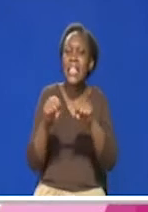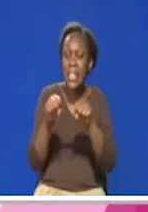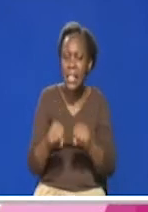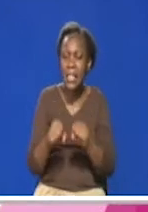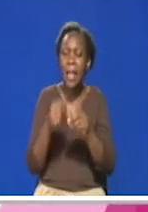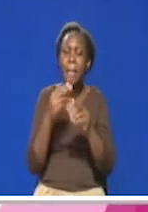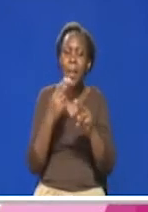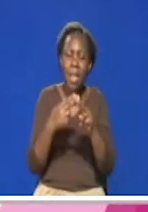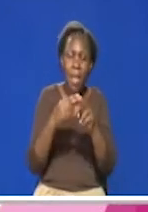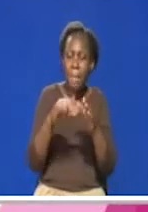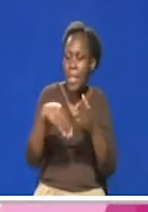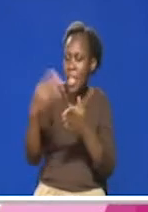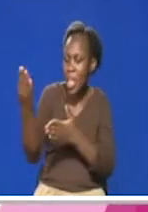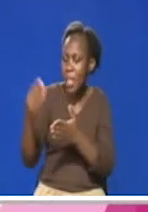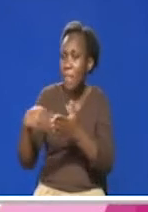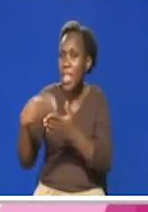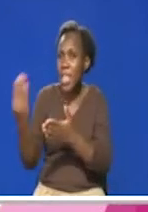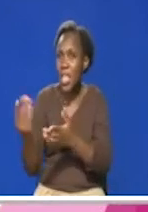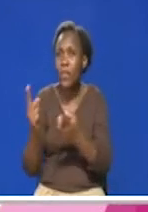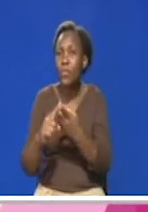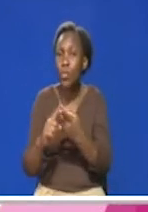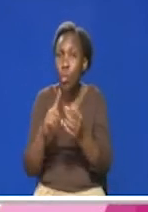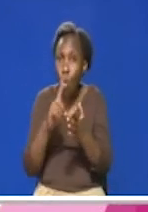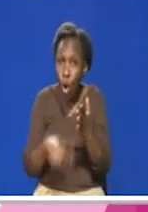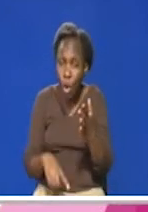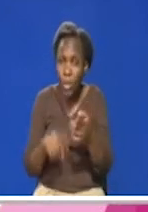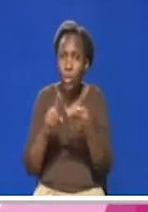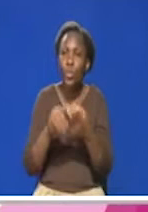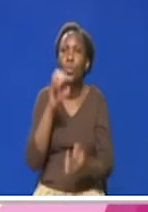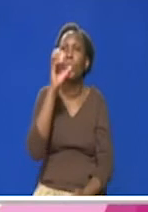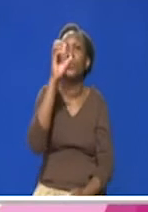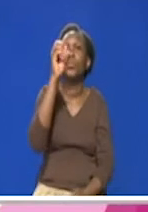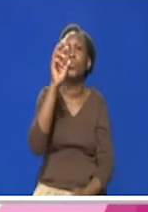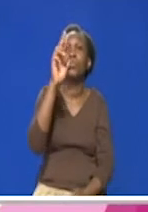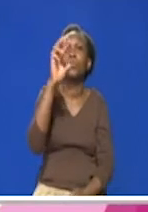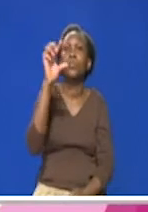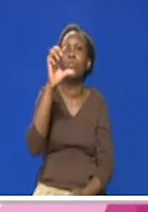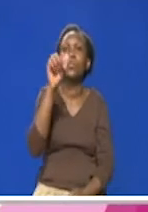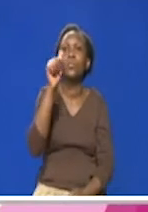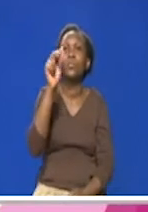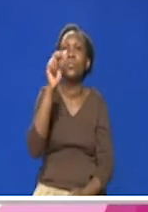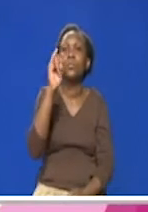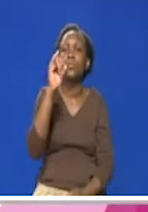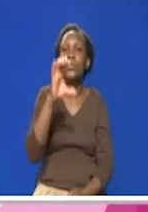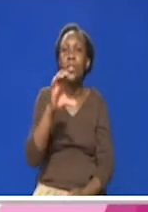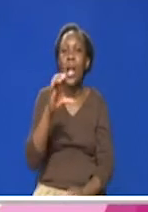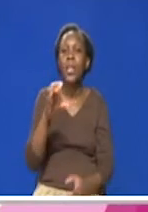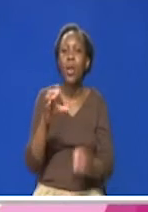compounds as recommended by International Union of Pure and Applied